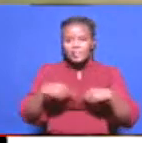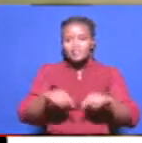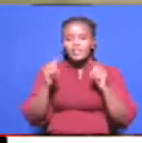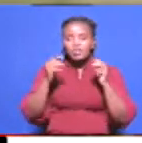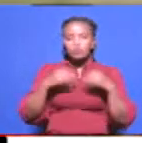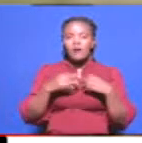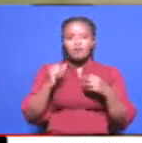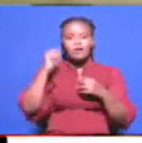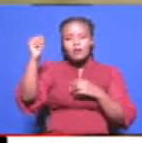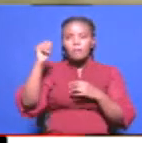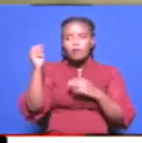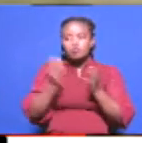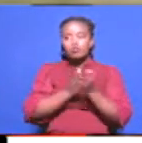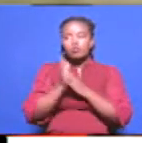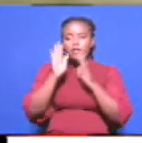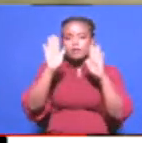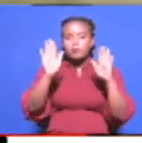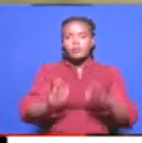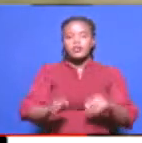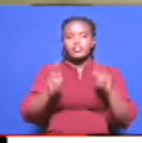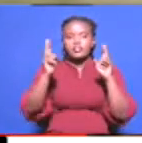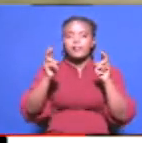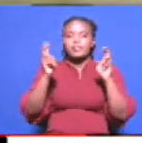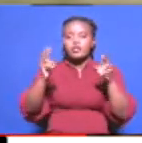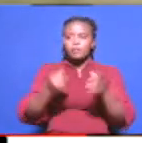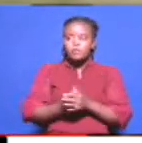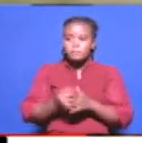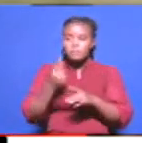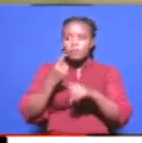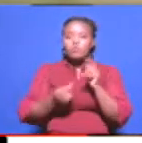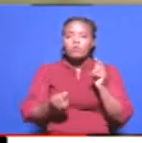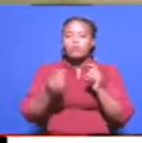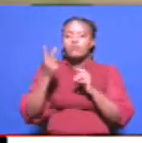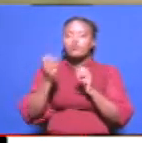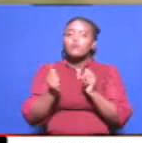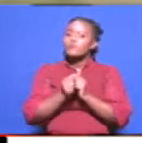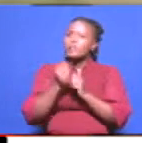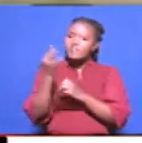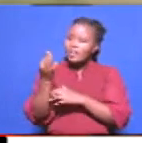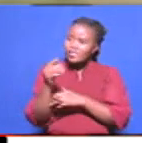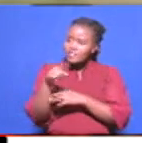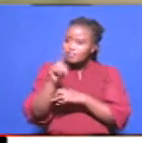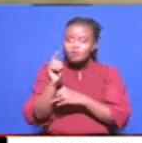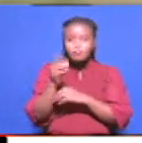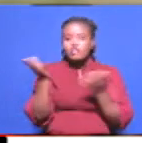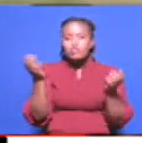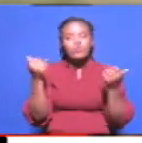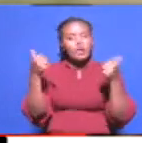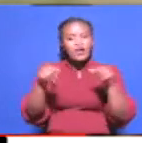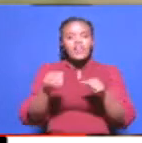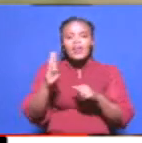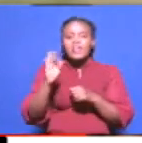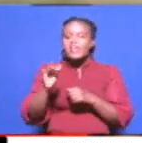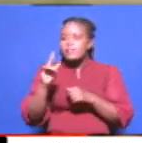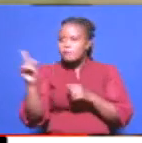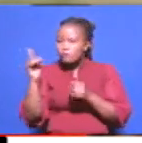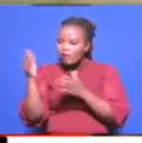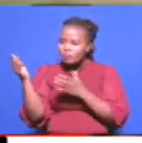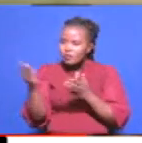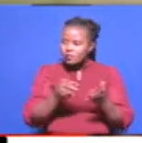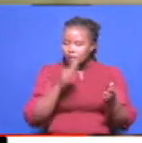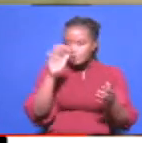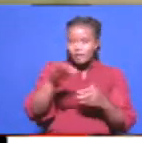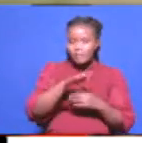politics. From 2013, check any finance bill that has been presented in the House. All of them have proposals